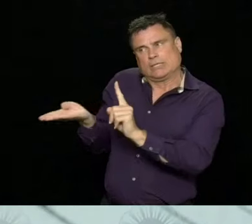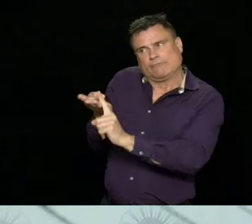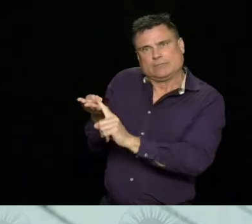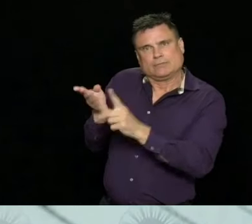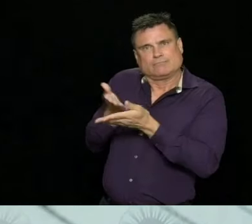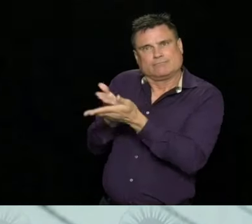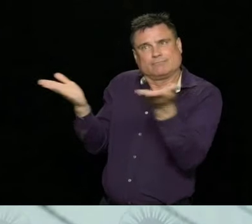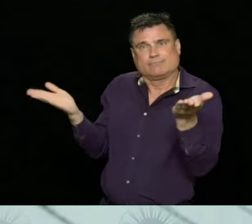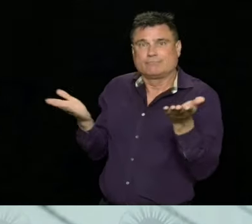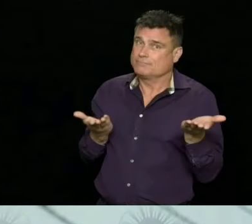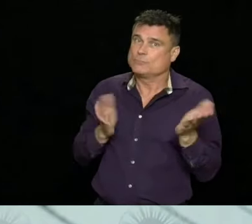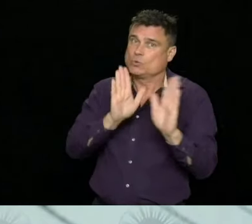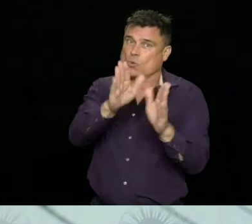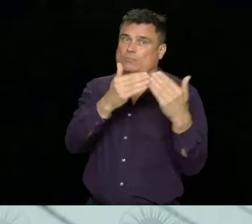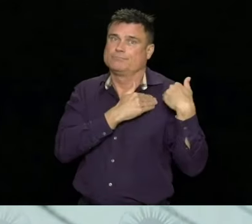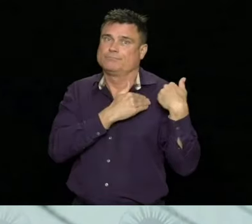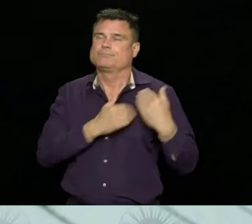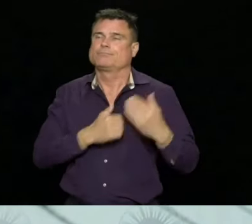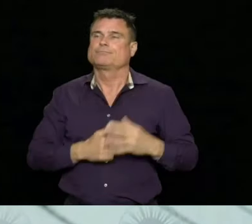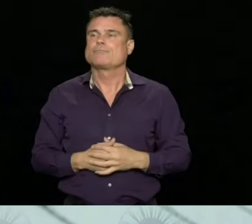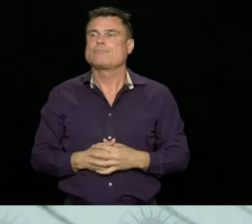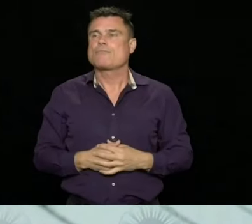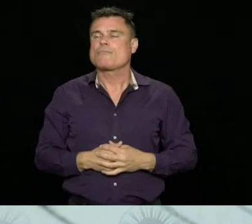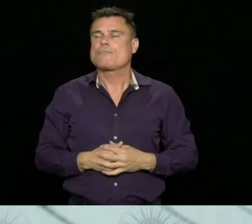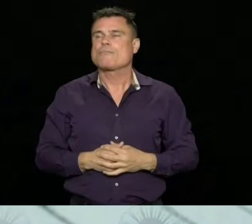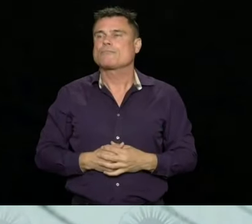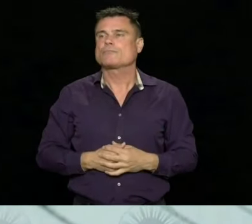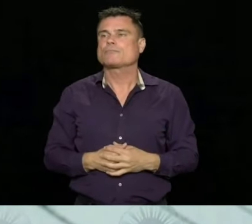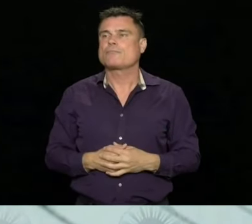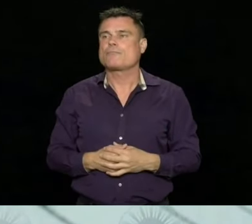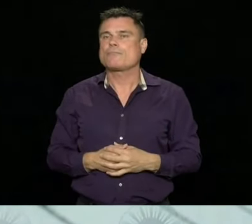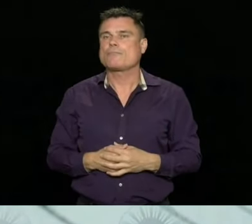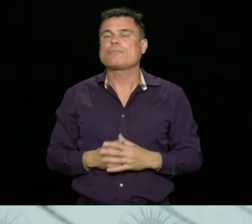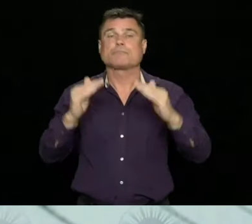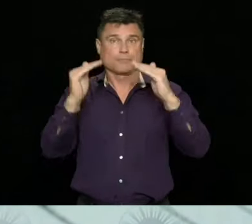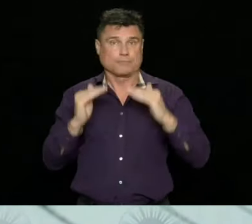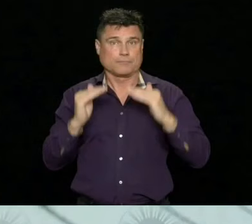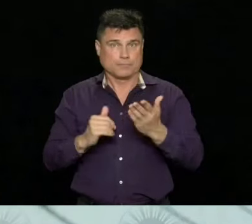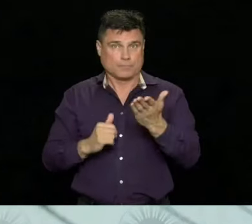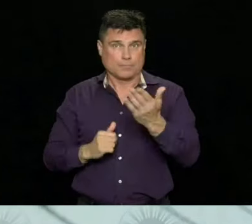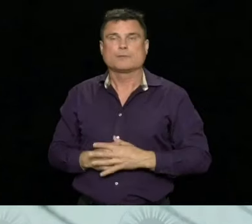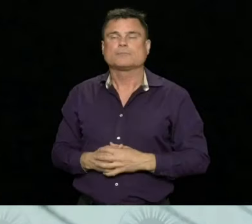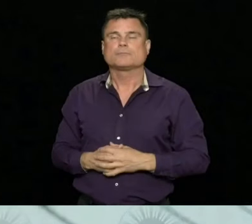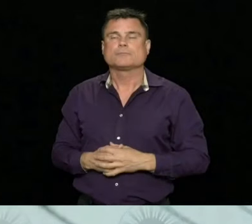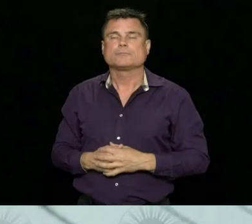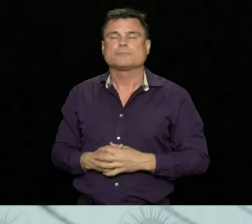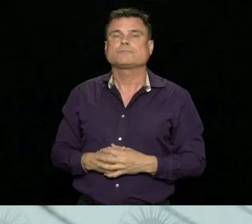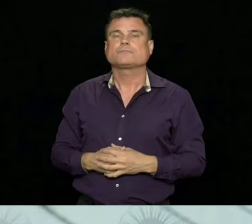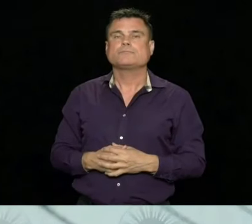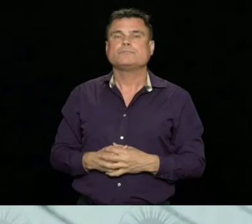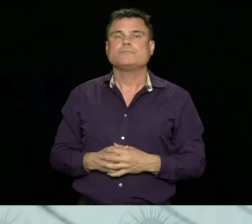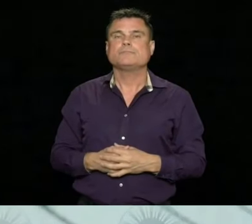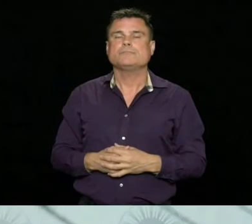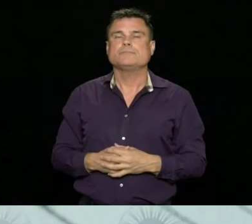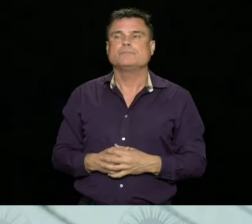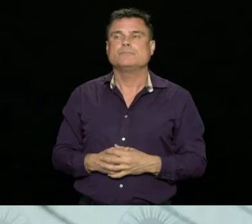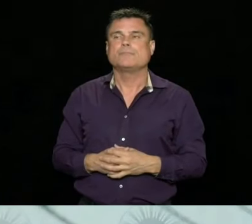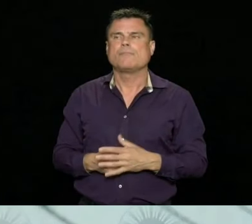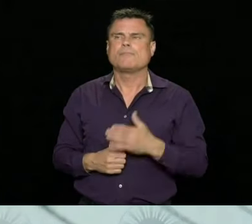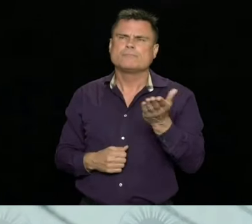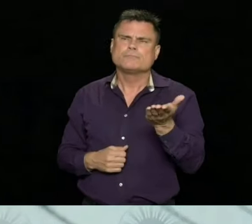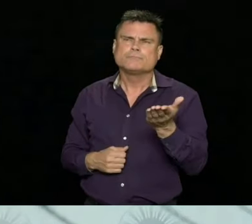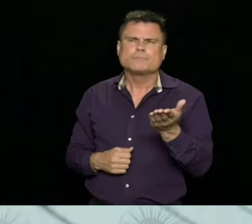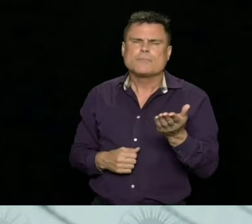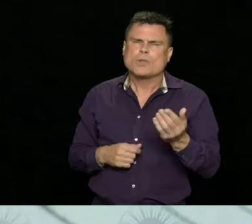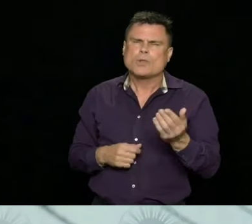is from Albert Sui, Fairchild TV. Albert, go ahead, please. So, Minister, you touched upon some of the compliance issue. I'm